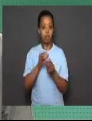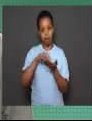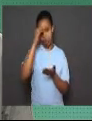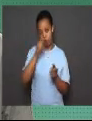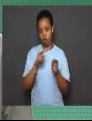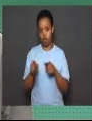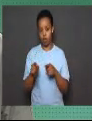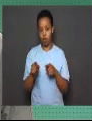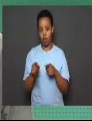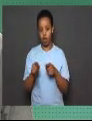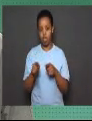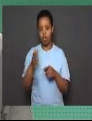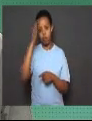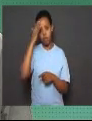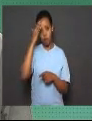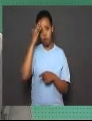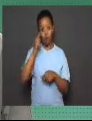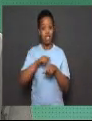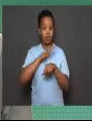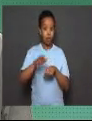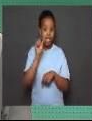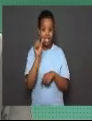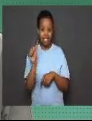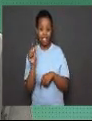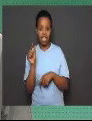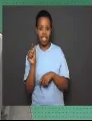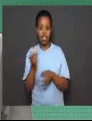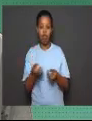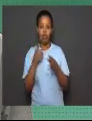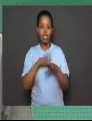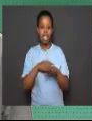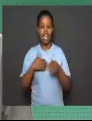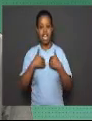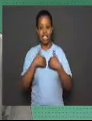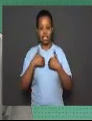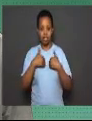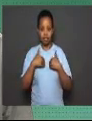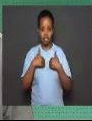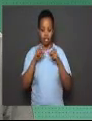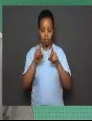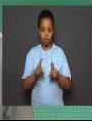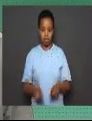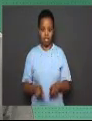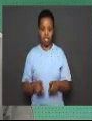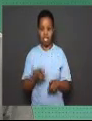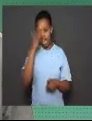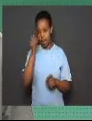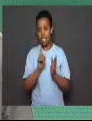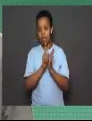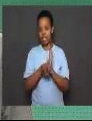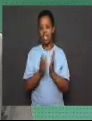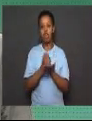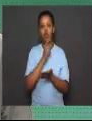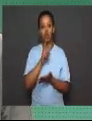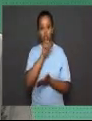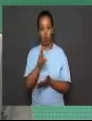common fruit fly is an ideal experimental animal for genetic research. Are you